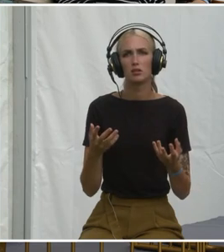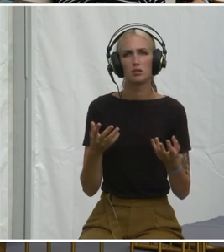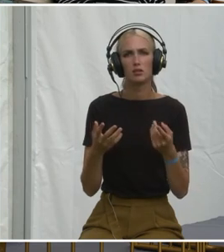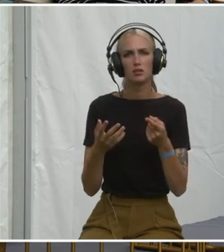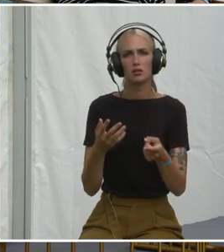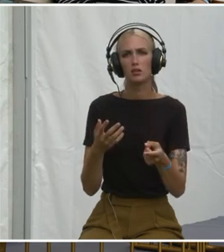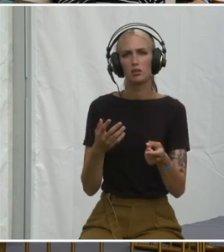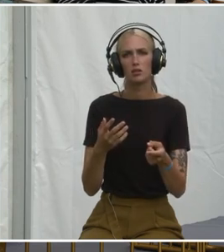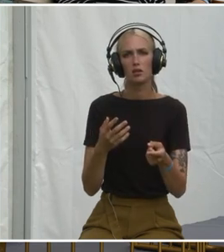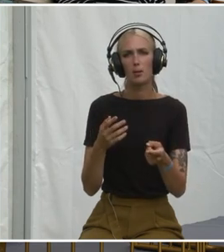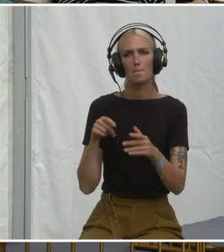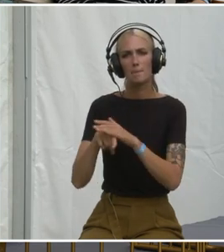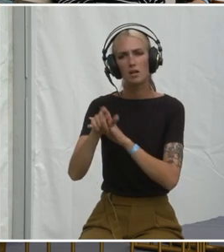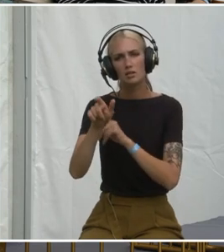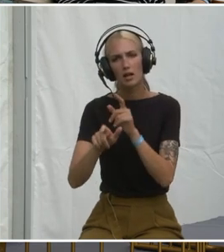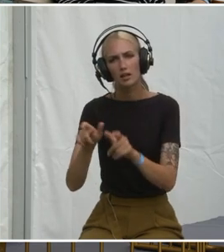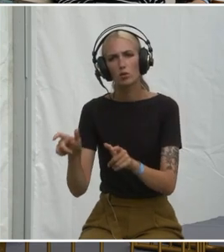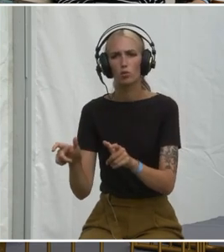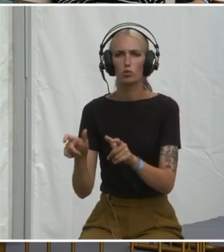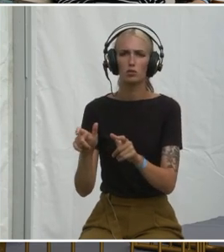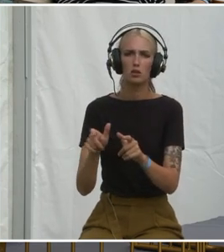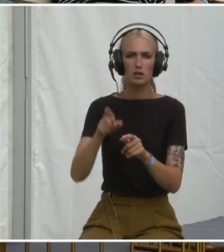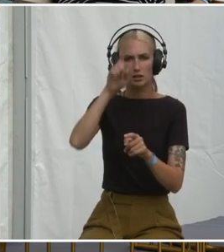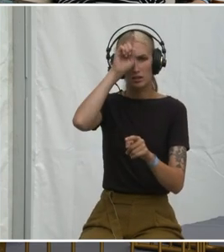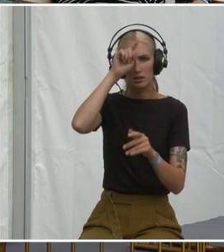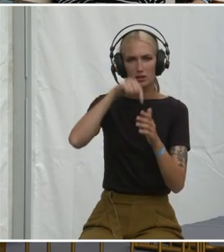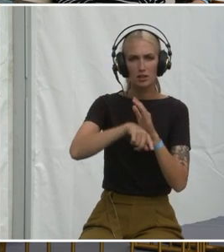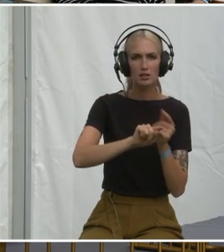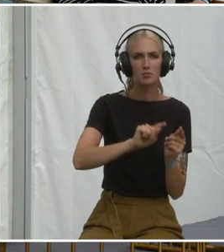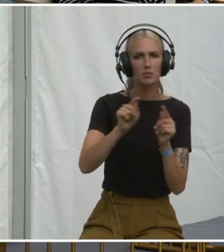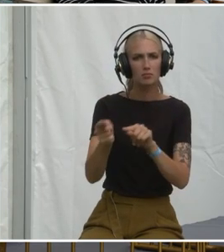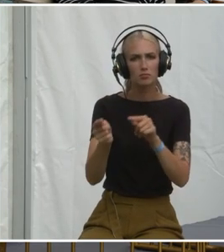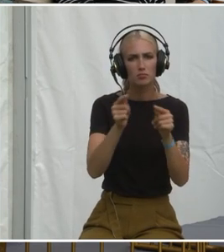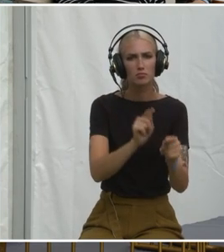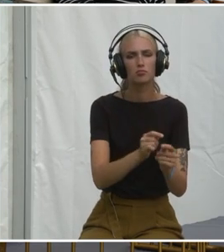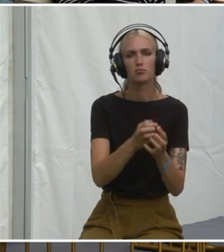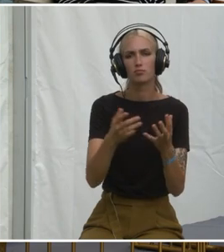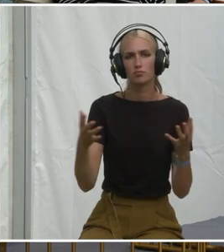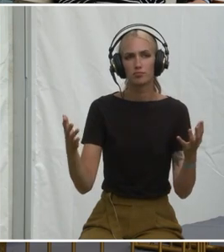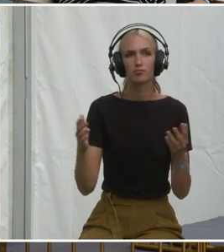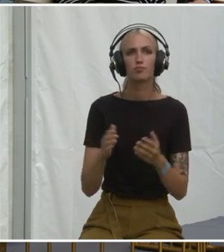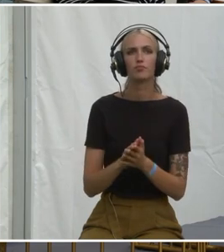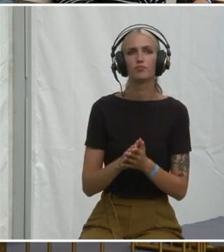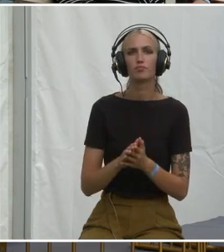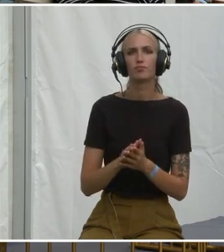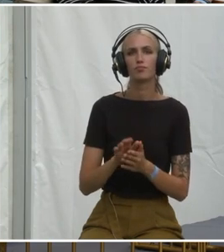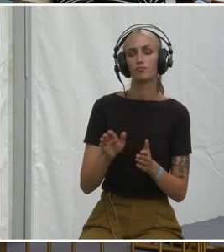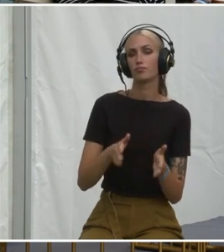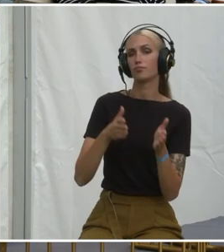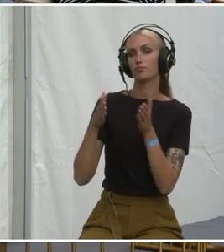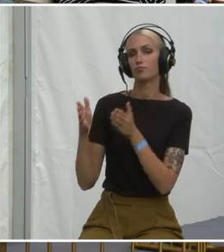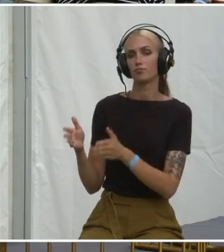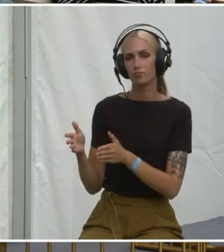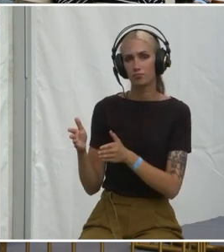the refugees and then many other topics. Then our next panelist is Professor